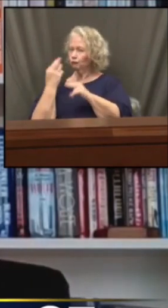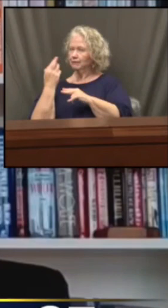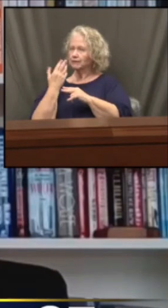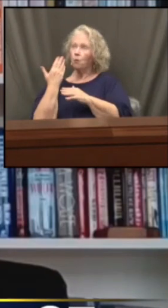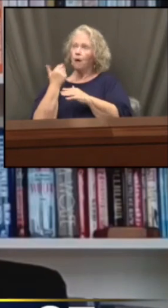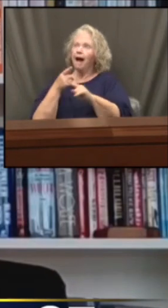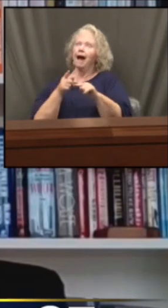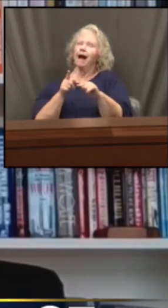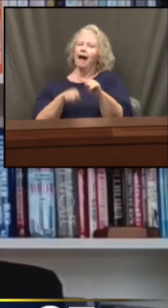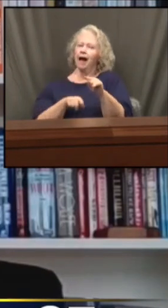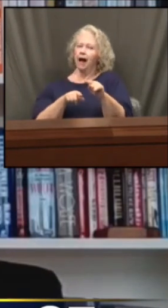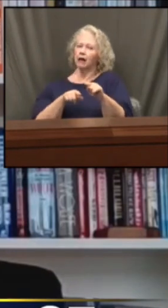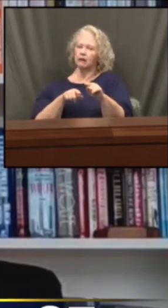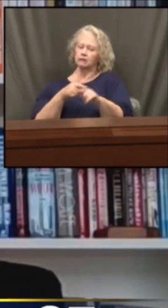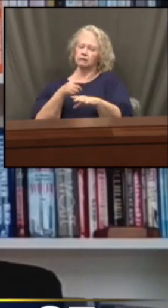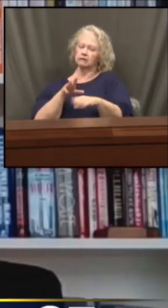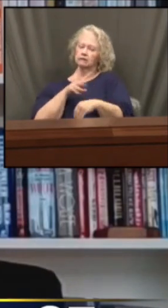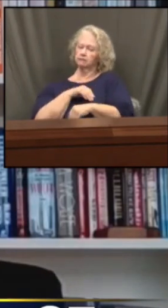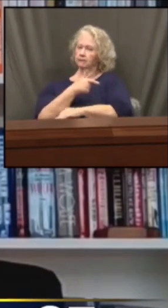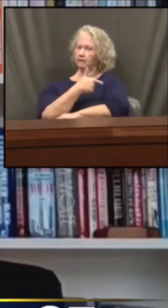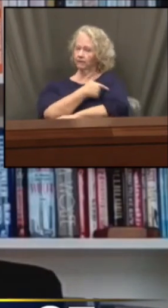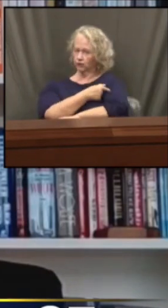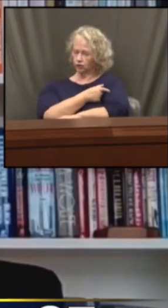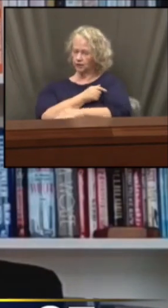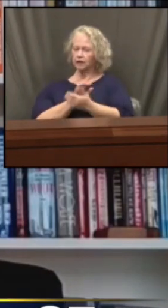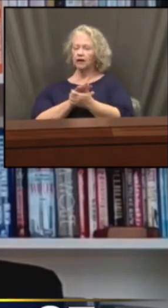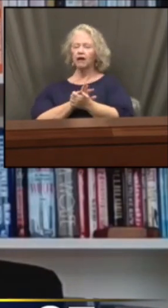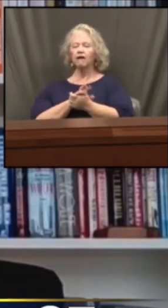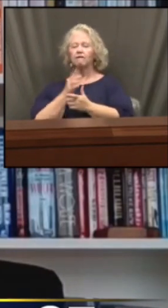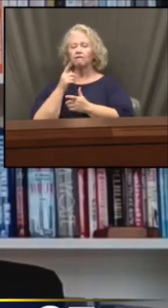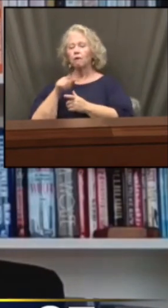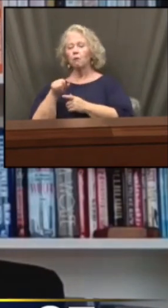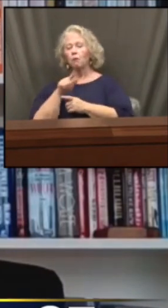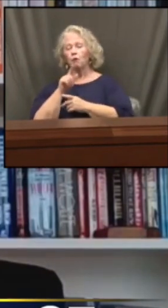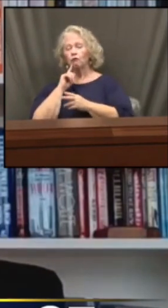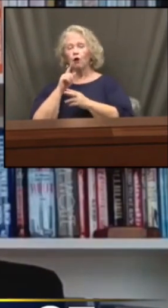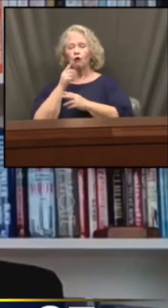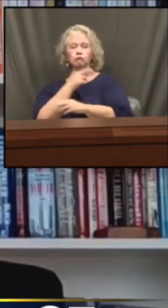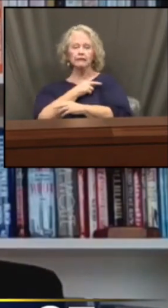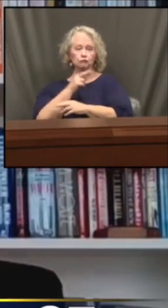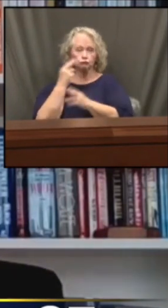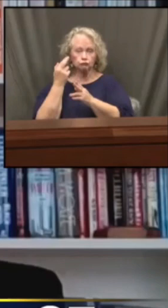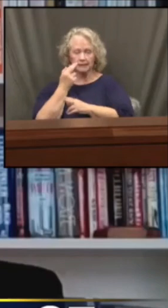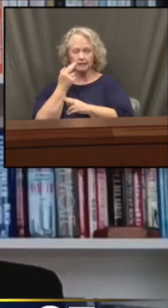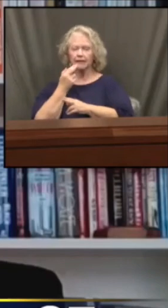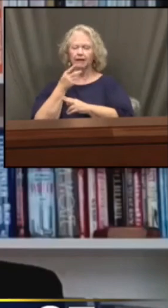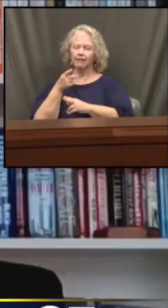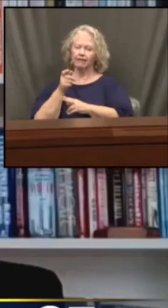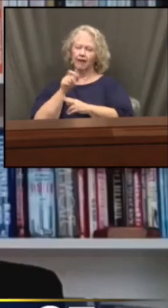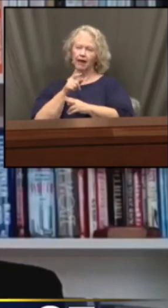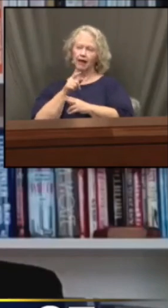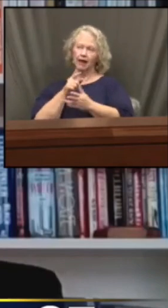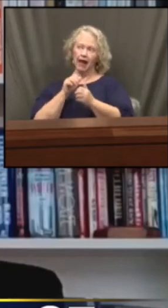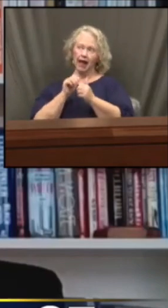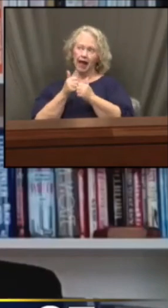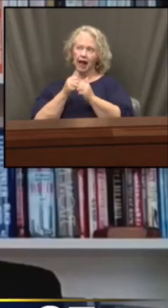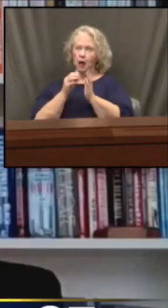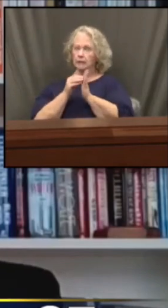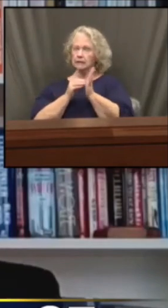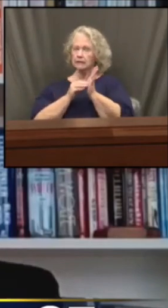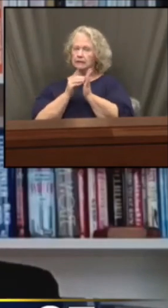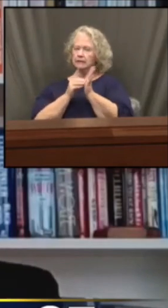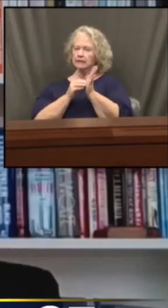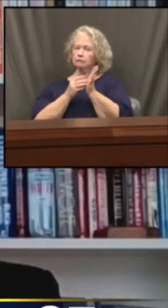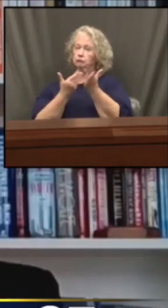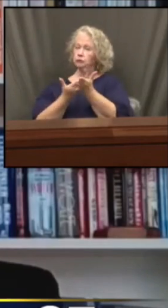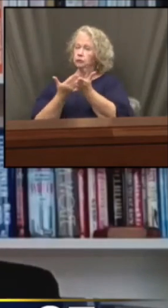can't receive a COVID vaccine. And on the sincerely held religious belief, I think the details of how that will be documented will be